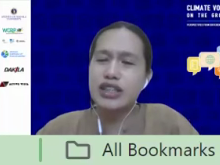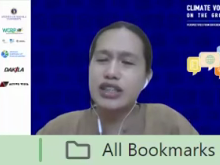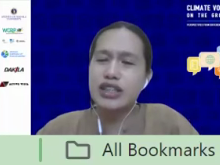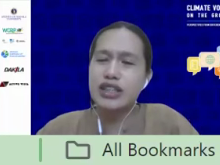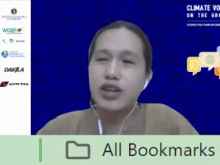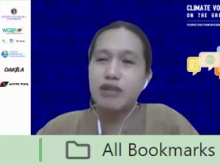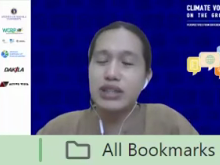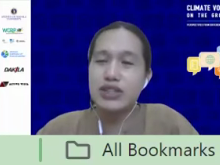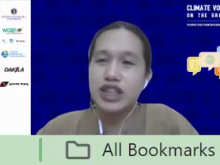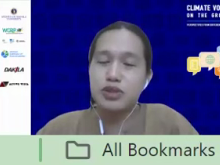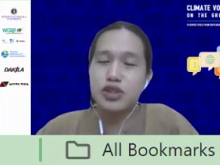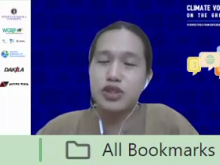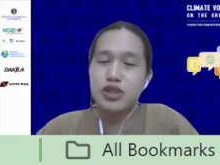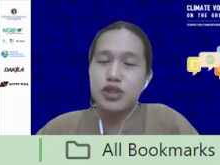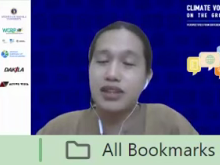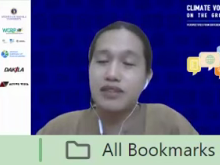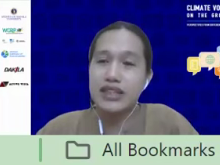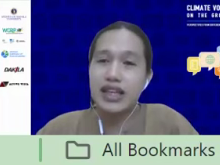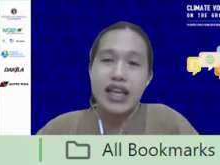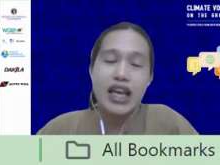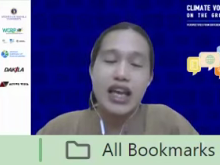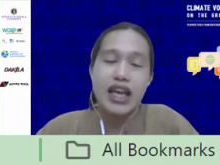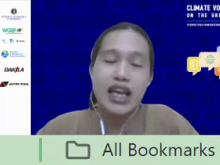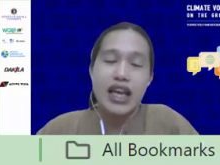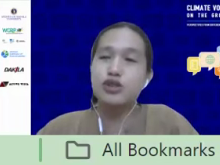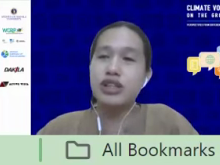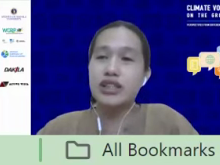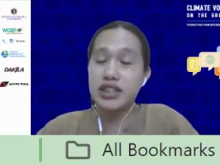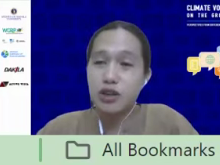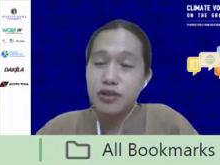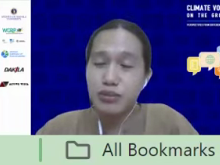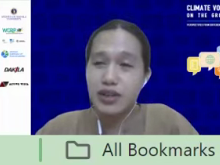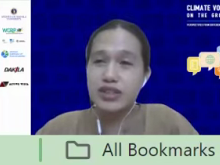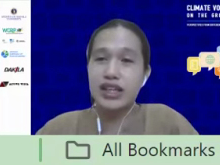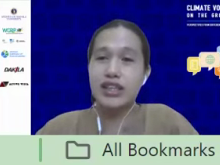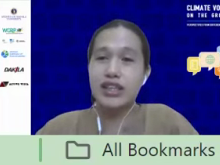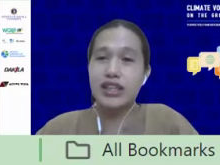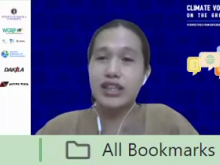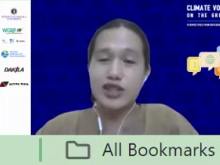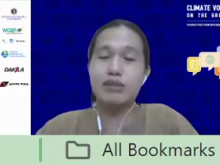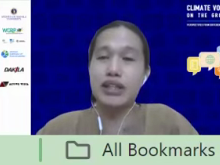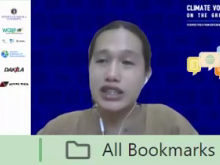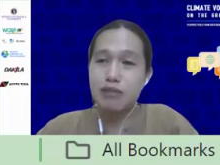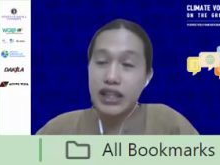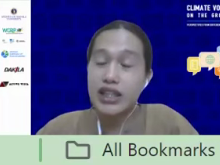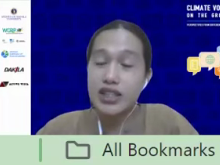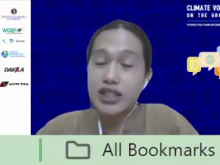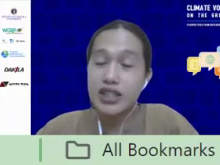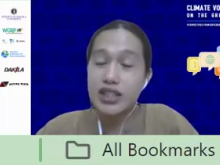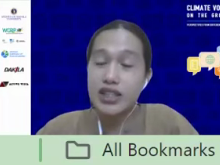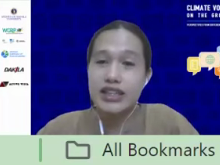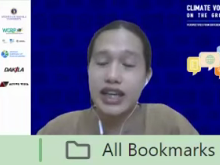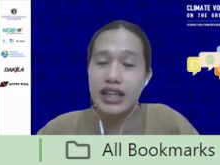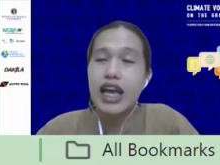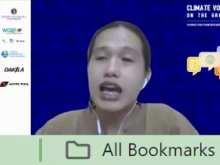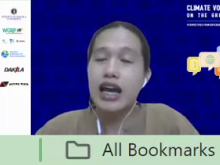is really one of the misconceptions on activists that we usually just shout from the outside and doesn't actually participate in the discussions